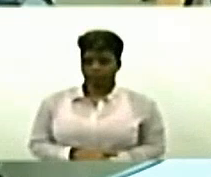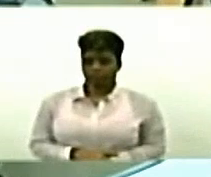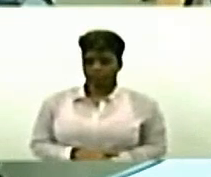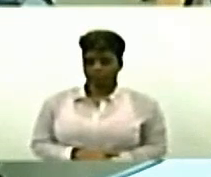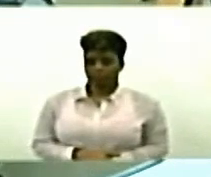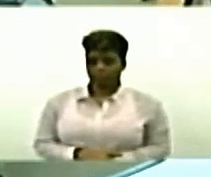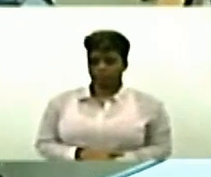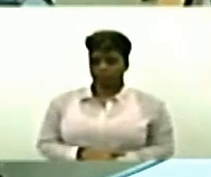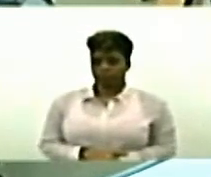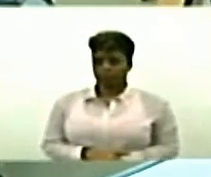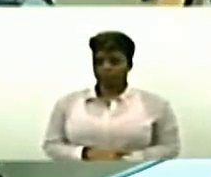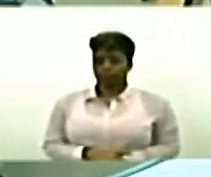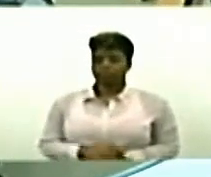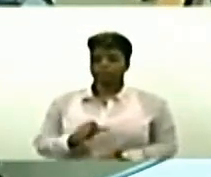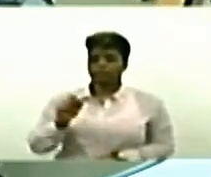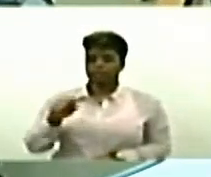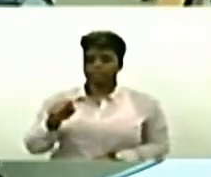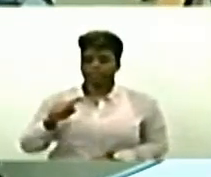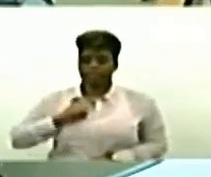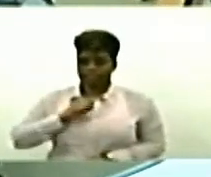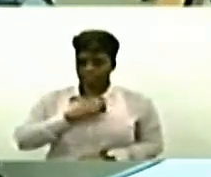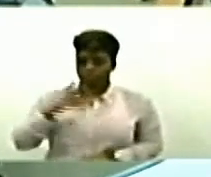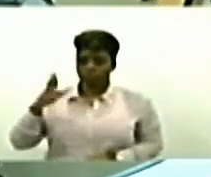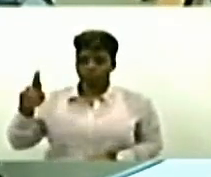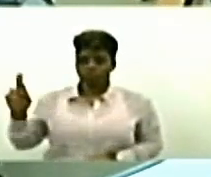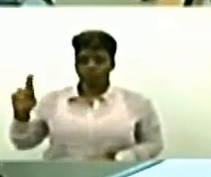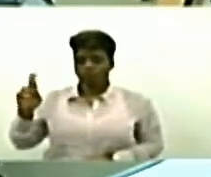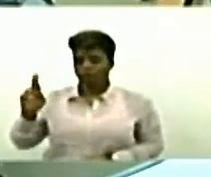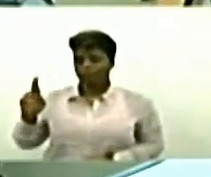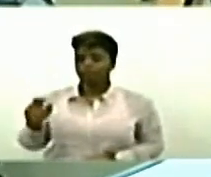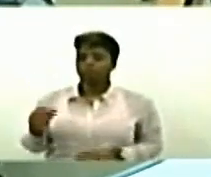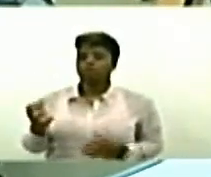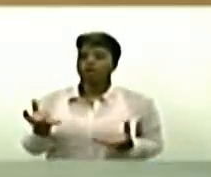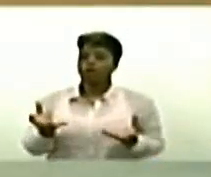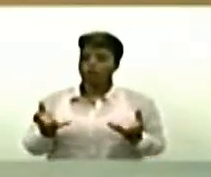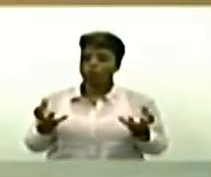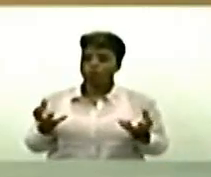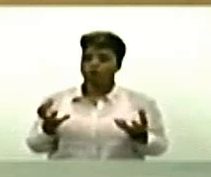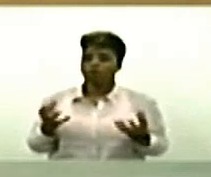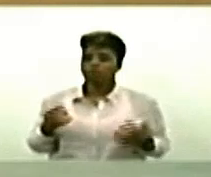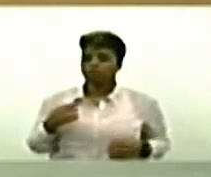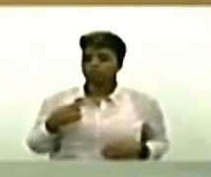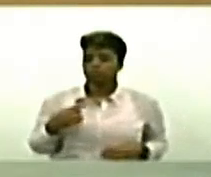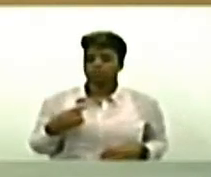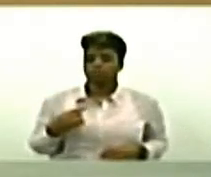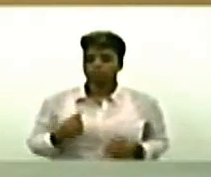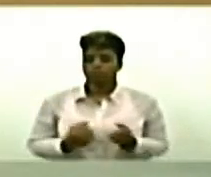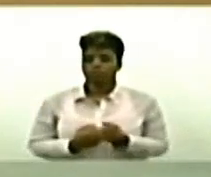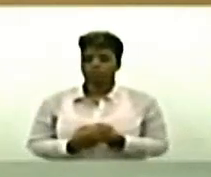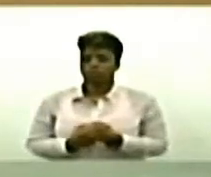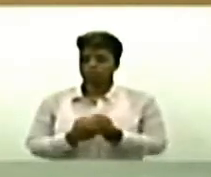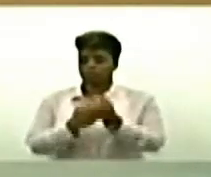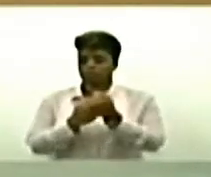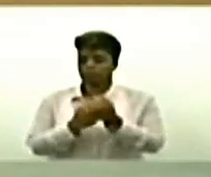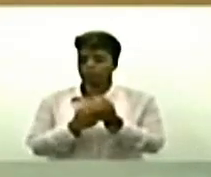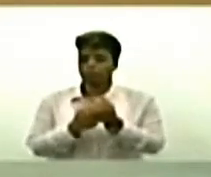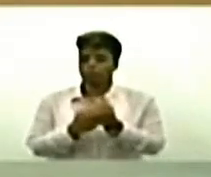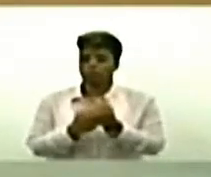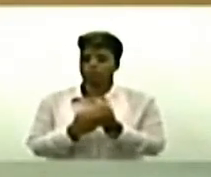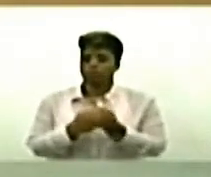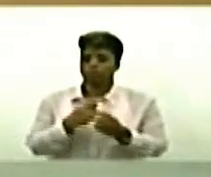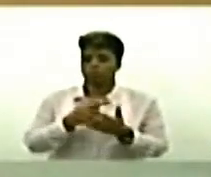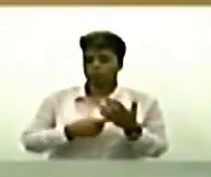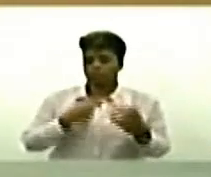Yes, Senator Roberts. Yeah, Mr. Chairman, I want to support your point, but